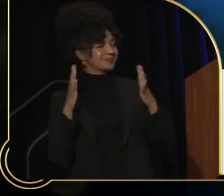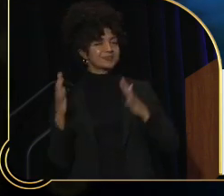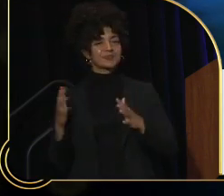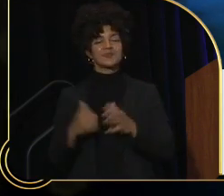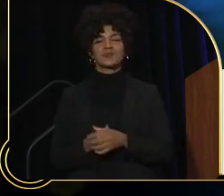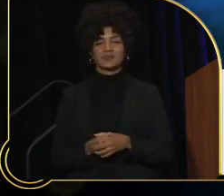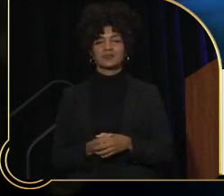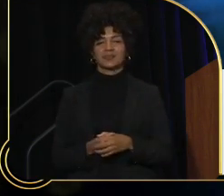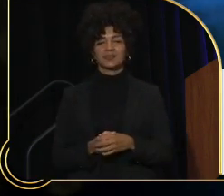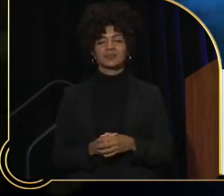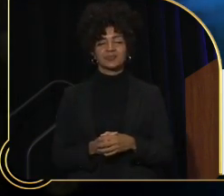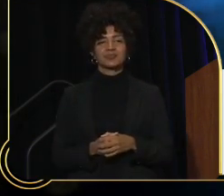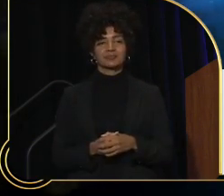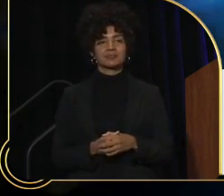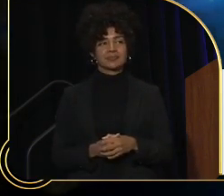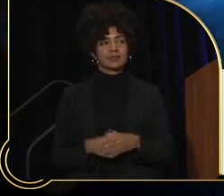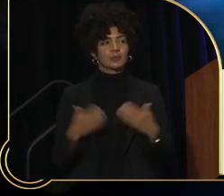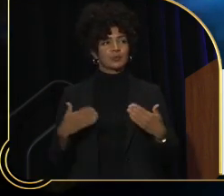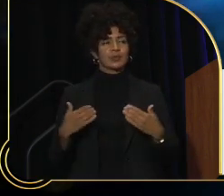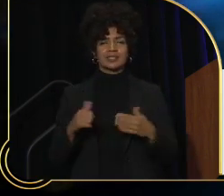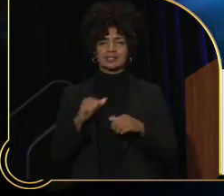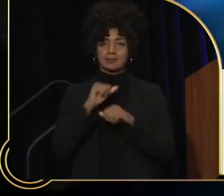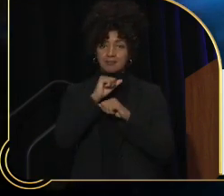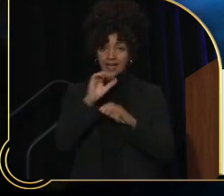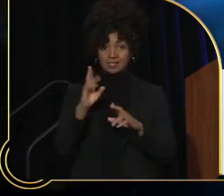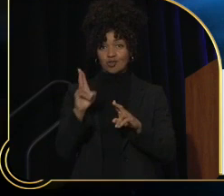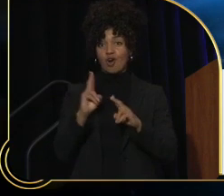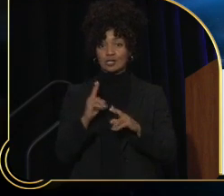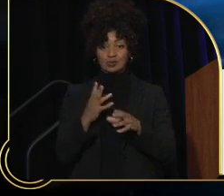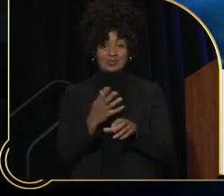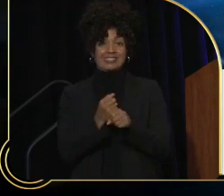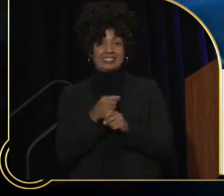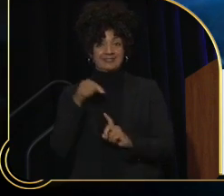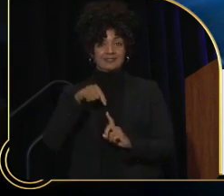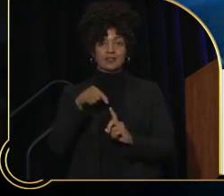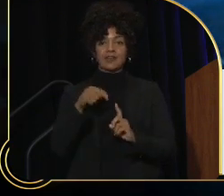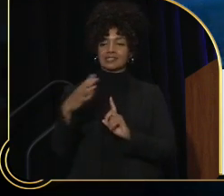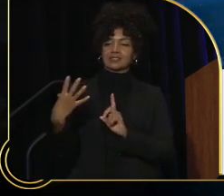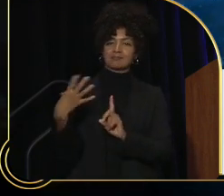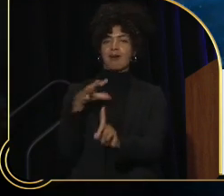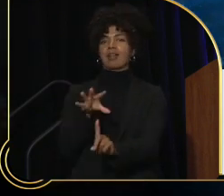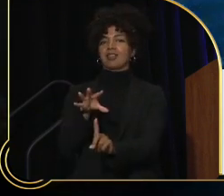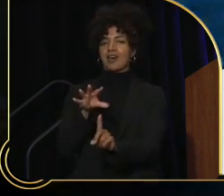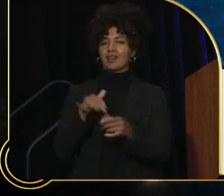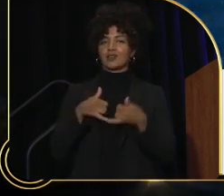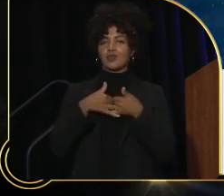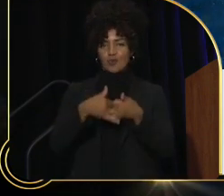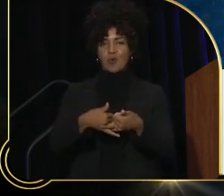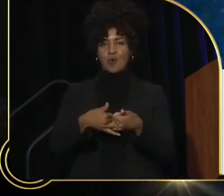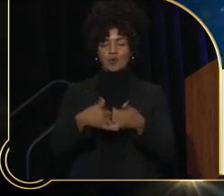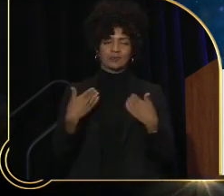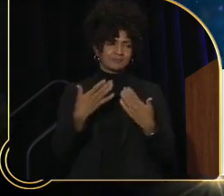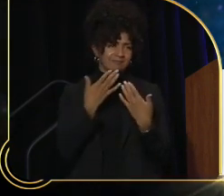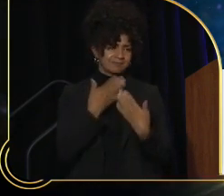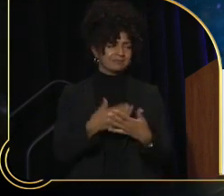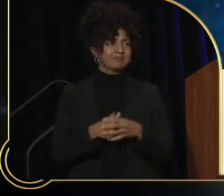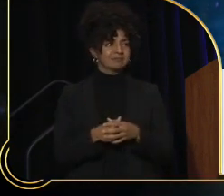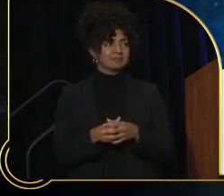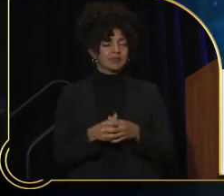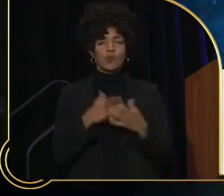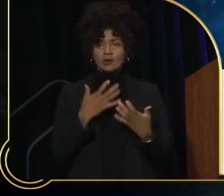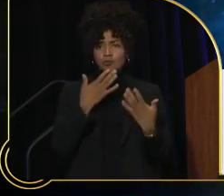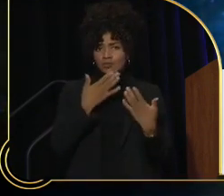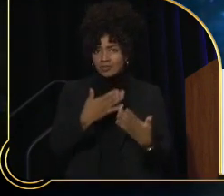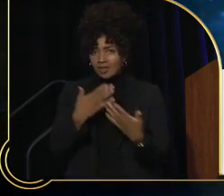And I'm blessed and honored to be receiving this Spotlight Award. I would like to extend my